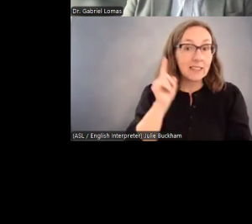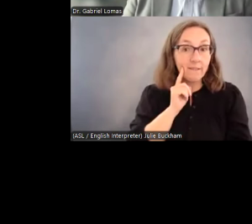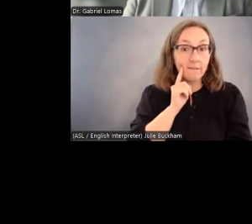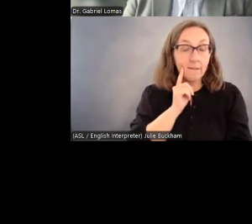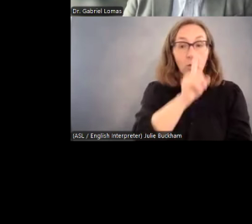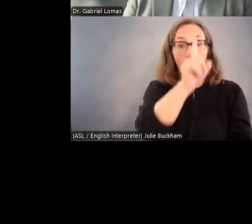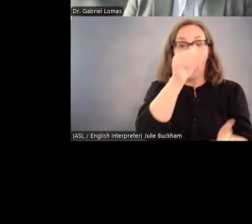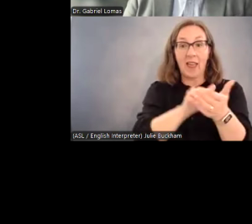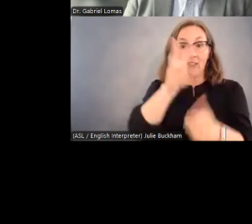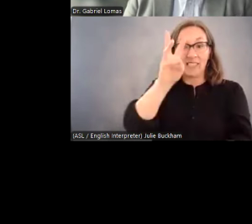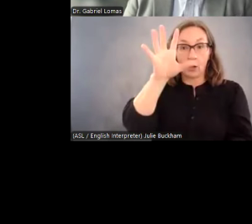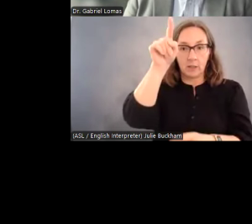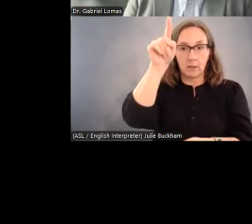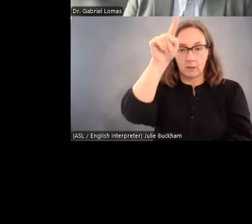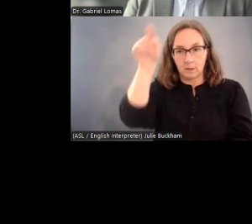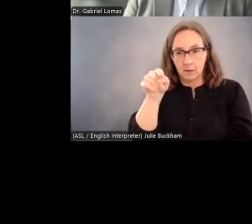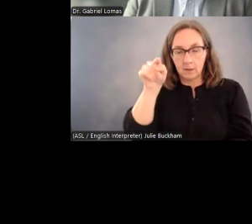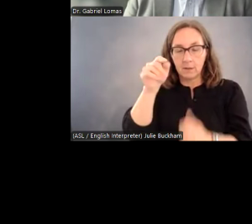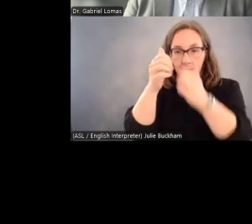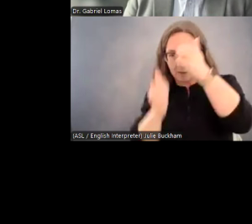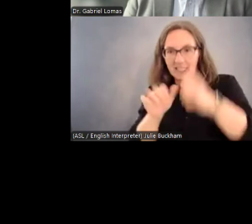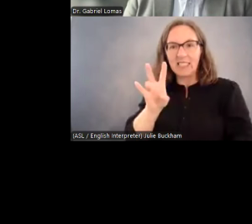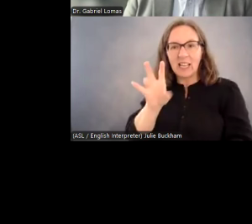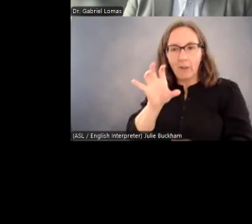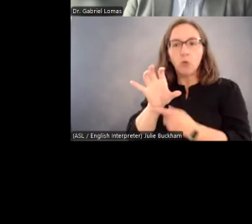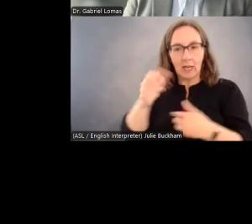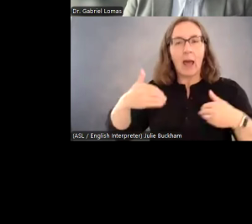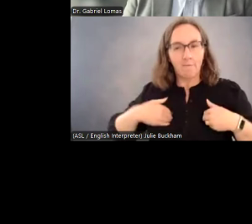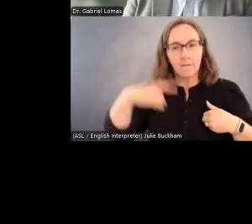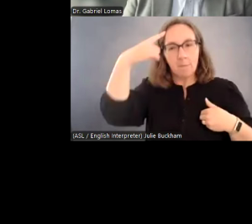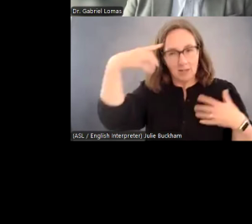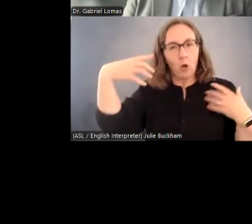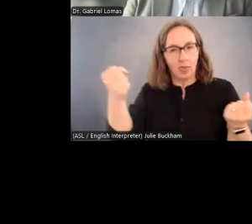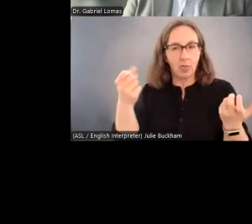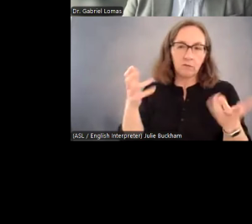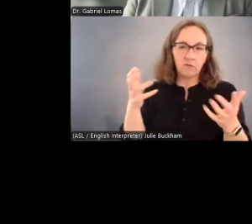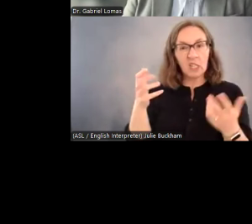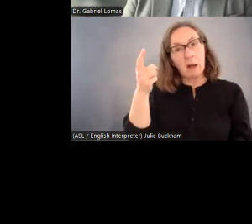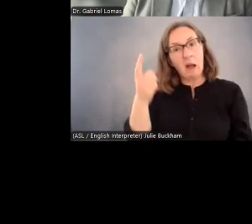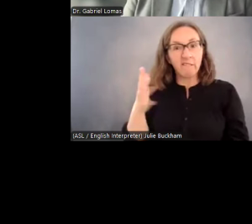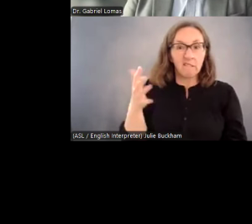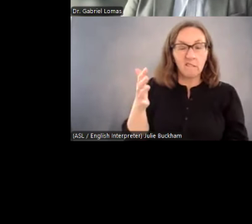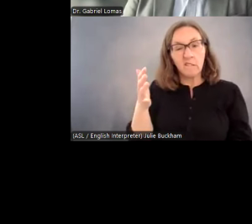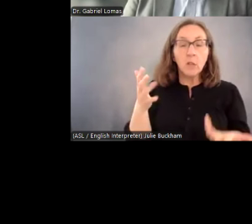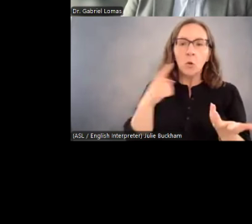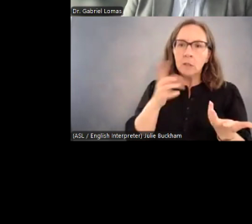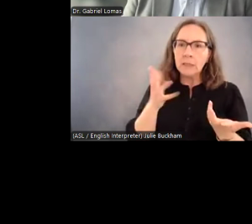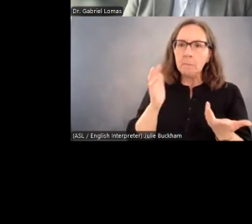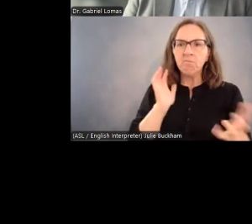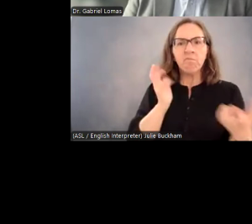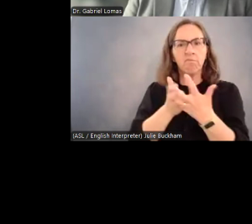of them did have an additional mental health diagnosis. So that kind of fits in line with what we would see in the